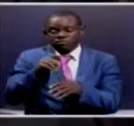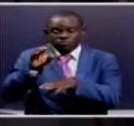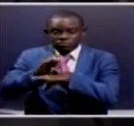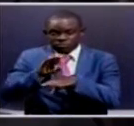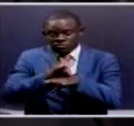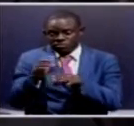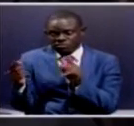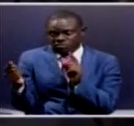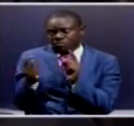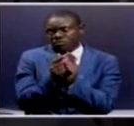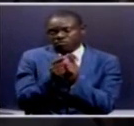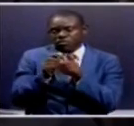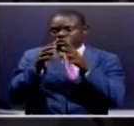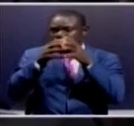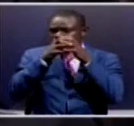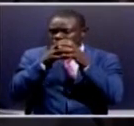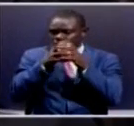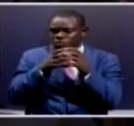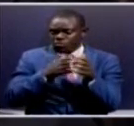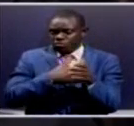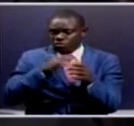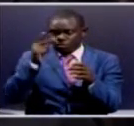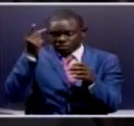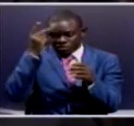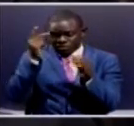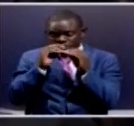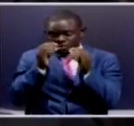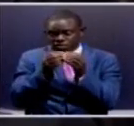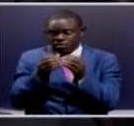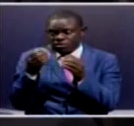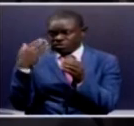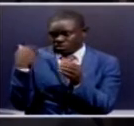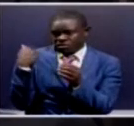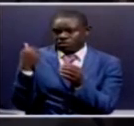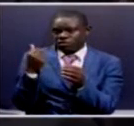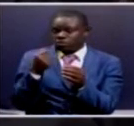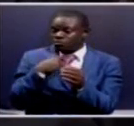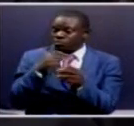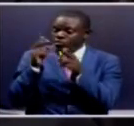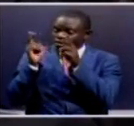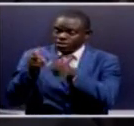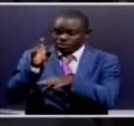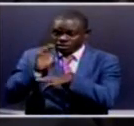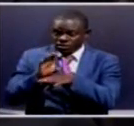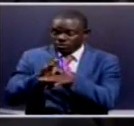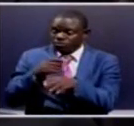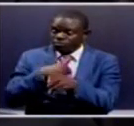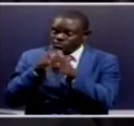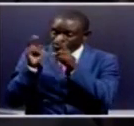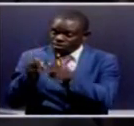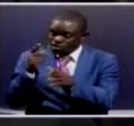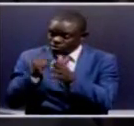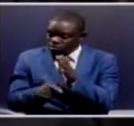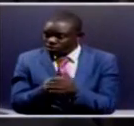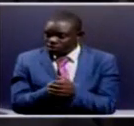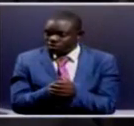And my response to the church, my submission to the church was that I don't need any reconciliation between President